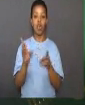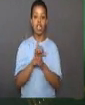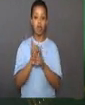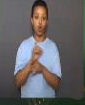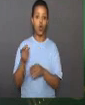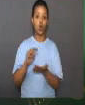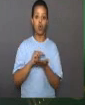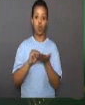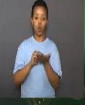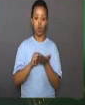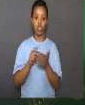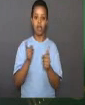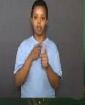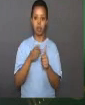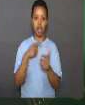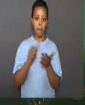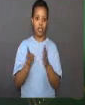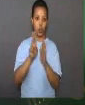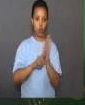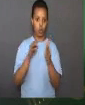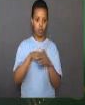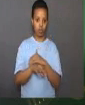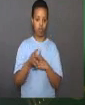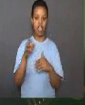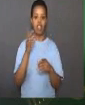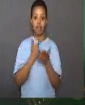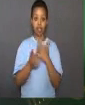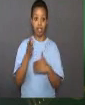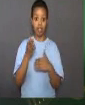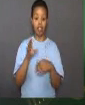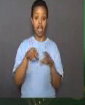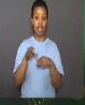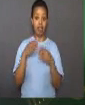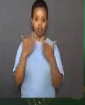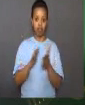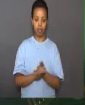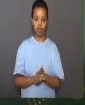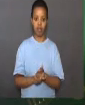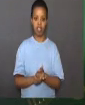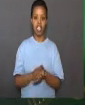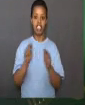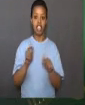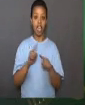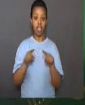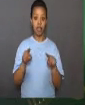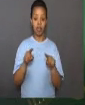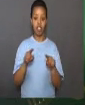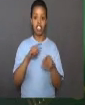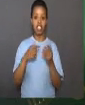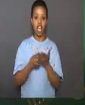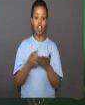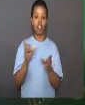molecules in the beginning of this unit, but today we will learn about the structure